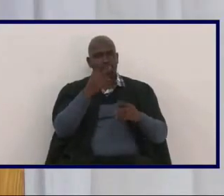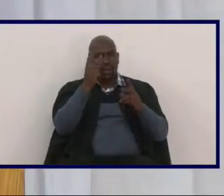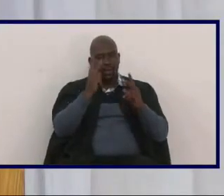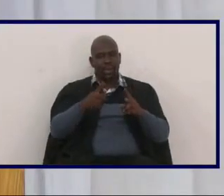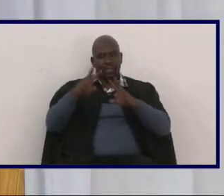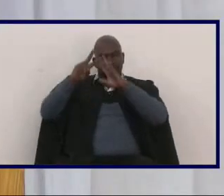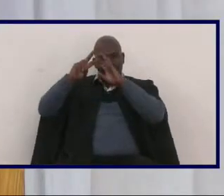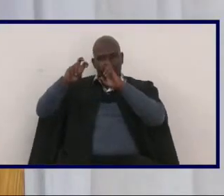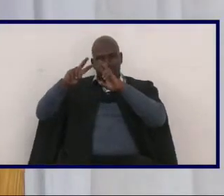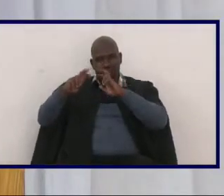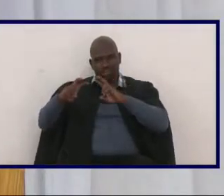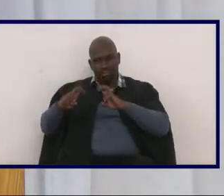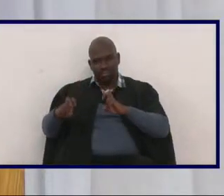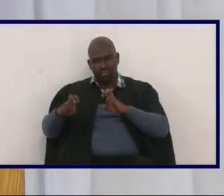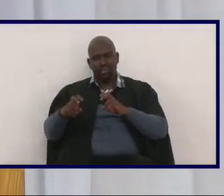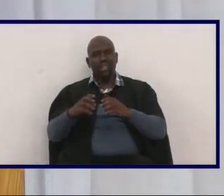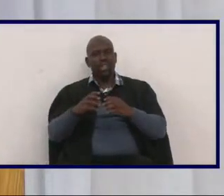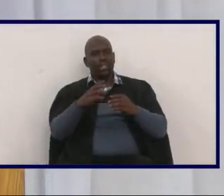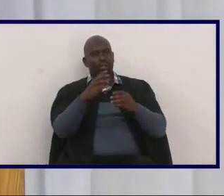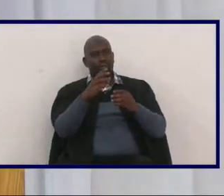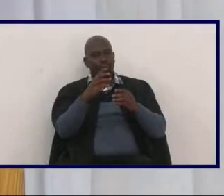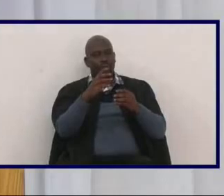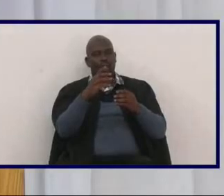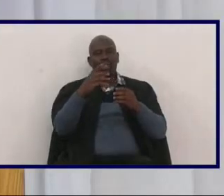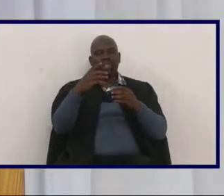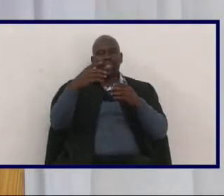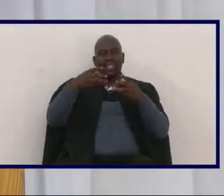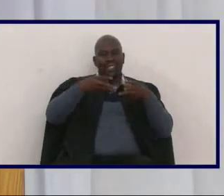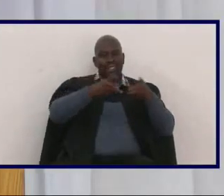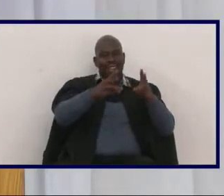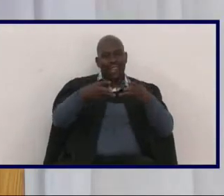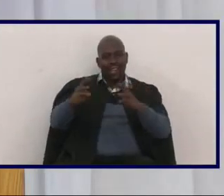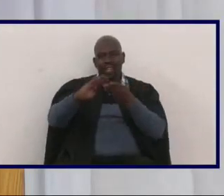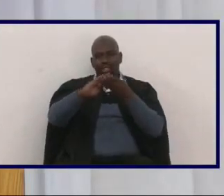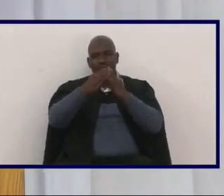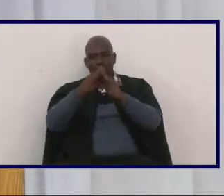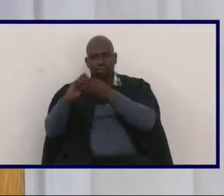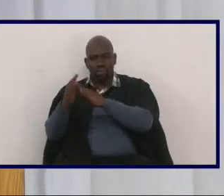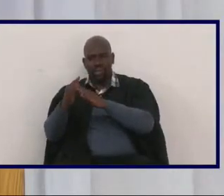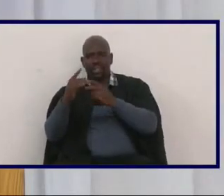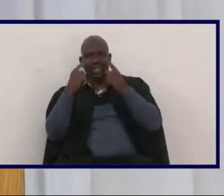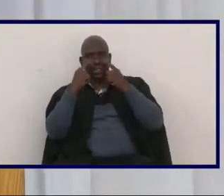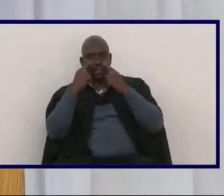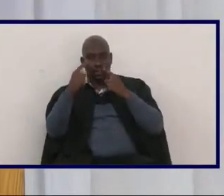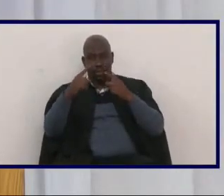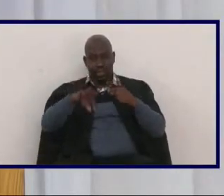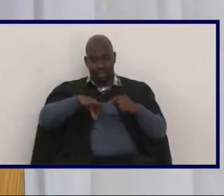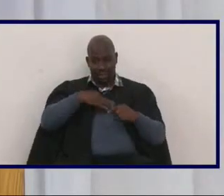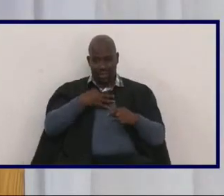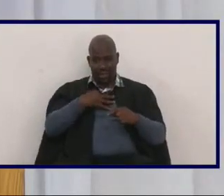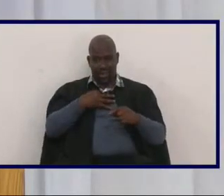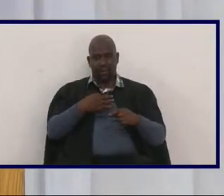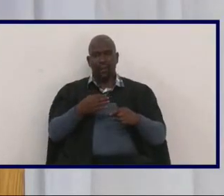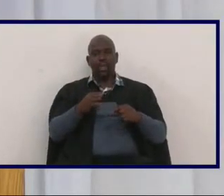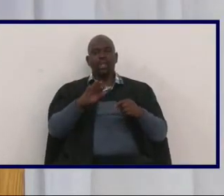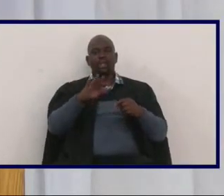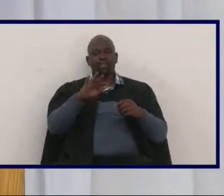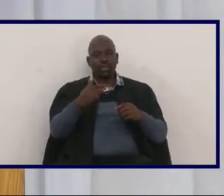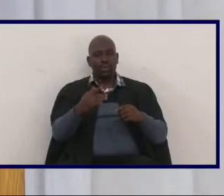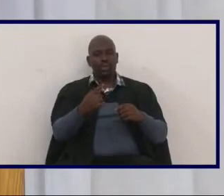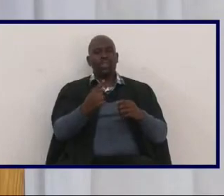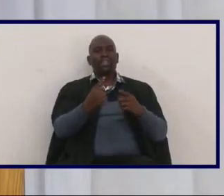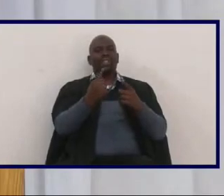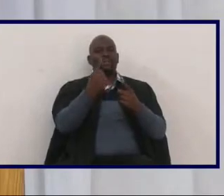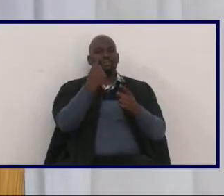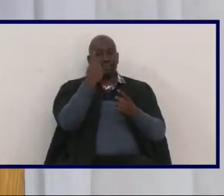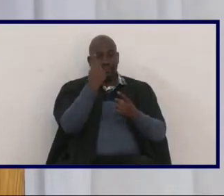forces that are shifting the way in which society sees and express itself, the individual's interface with